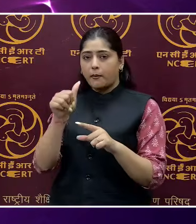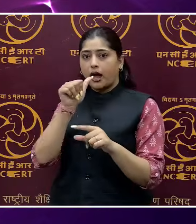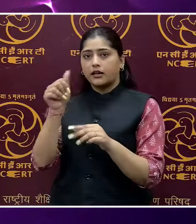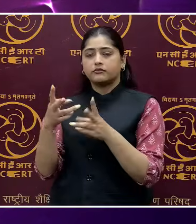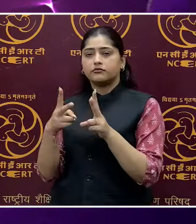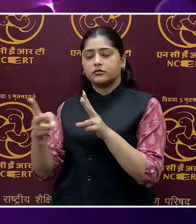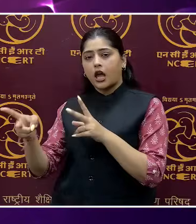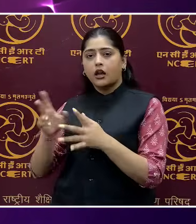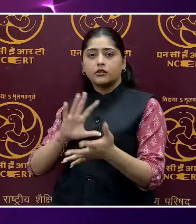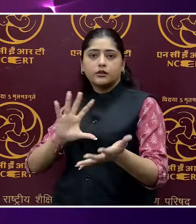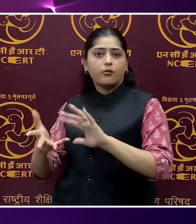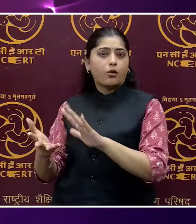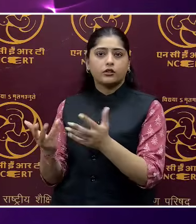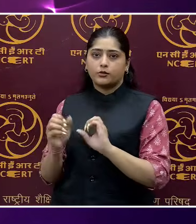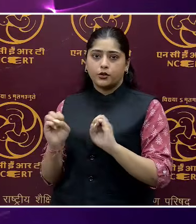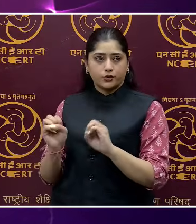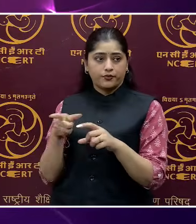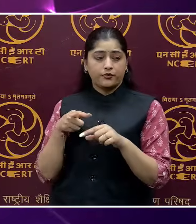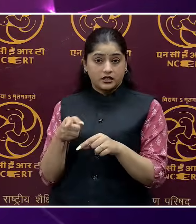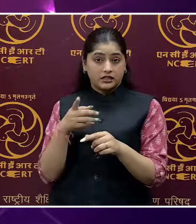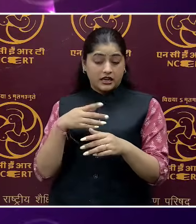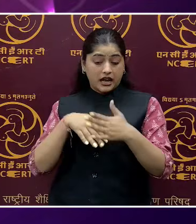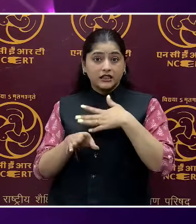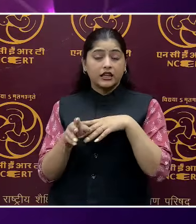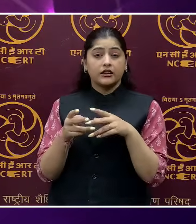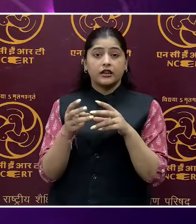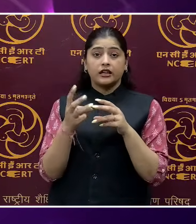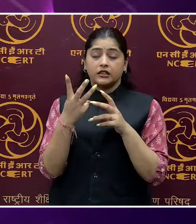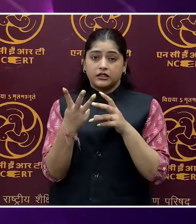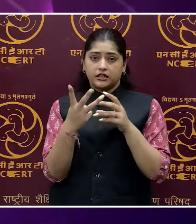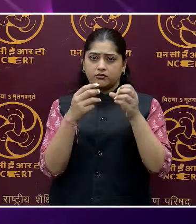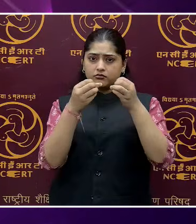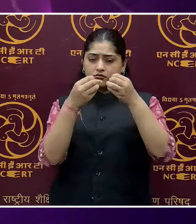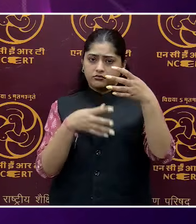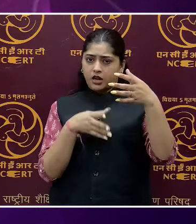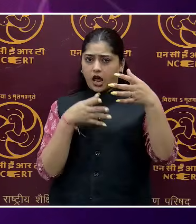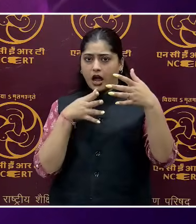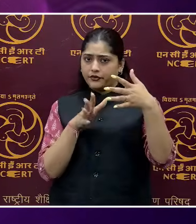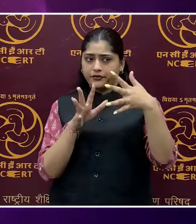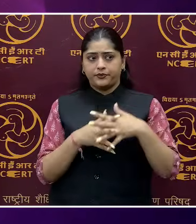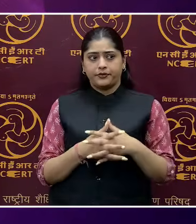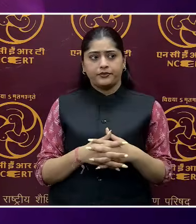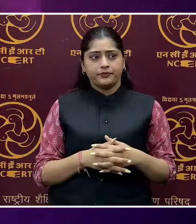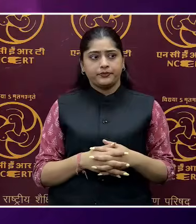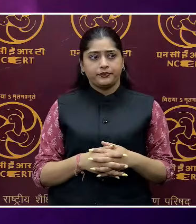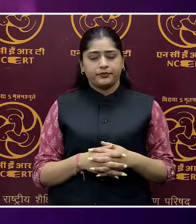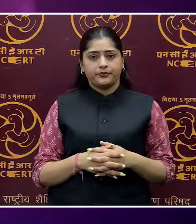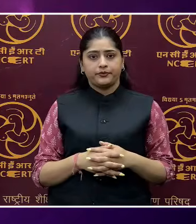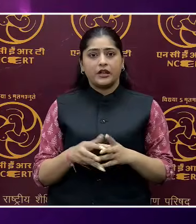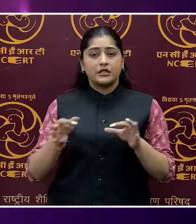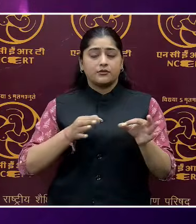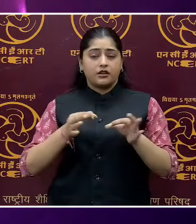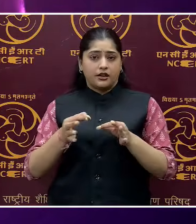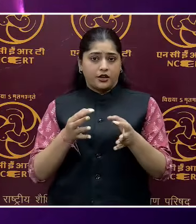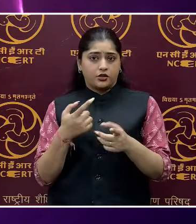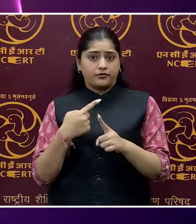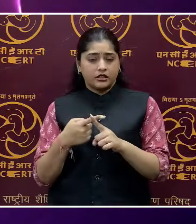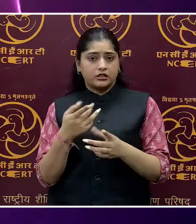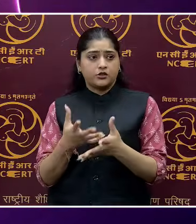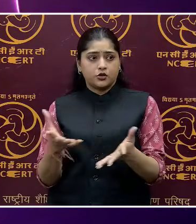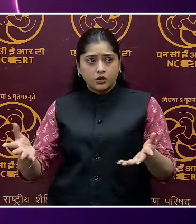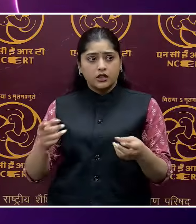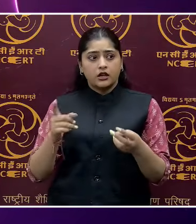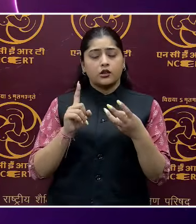topic. Under this topic there are 3 panels: experiment PDF, explanation resources and learning